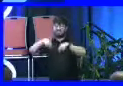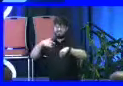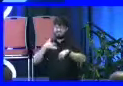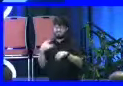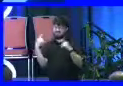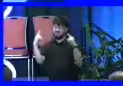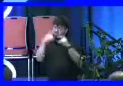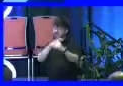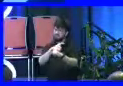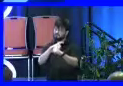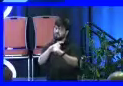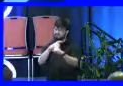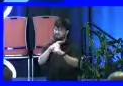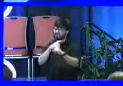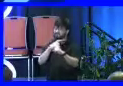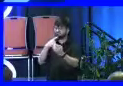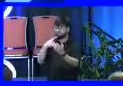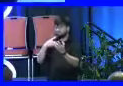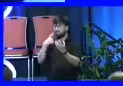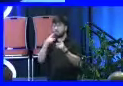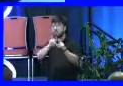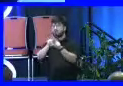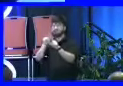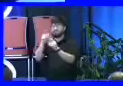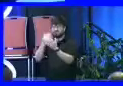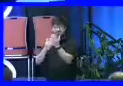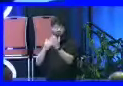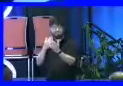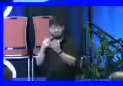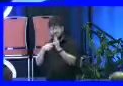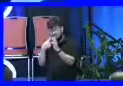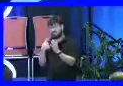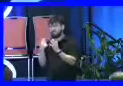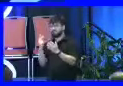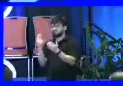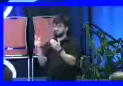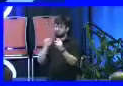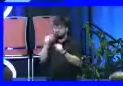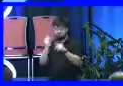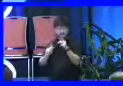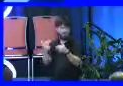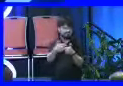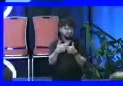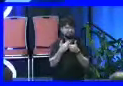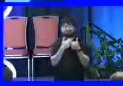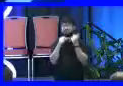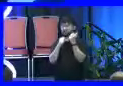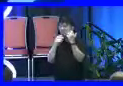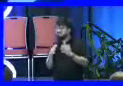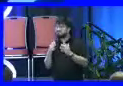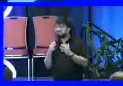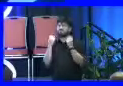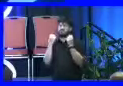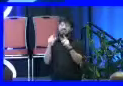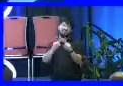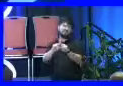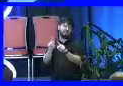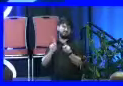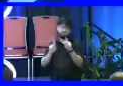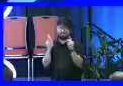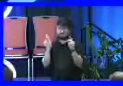complex endeavor with additional players to engage and many technical assistants, administrative and legal minutia to bring